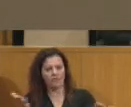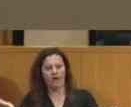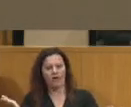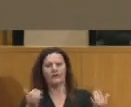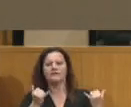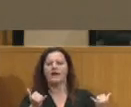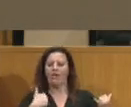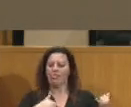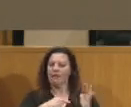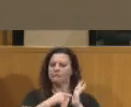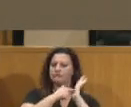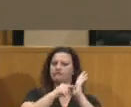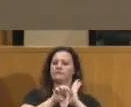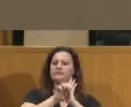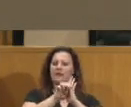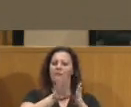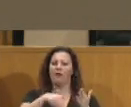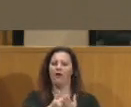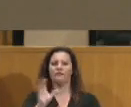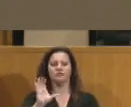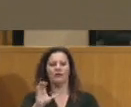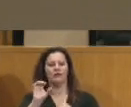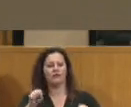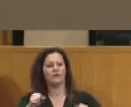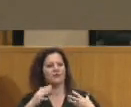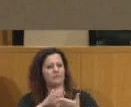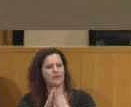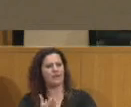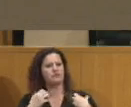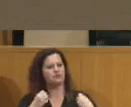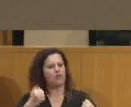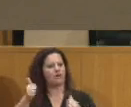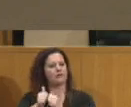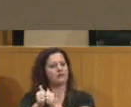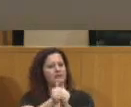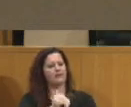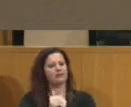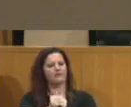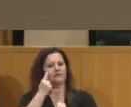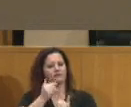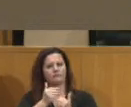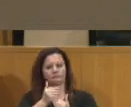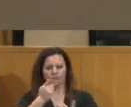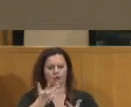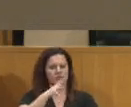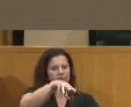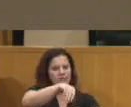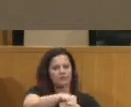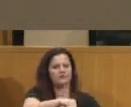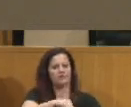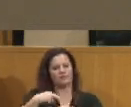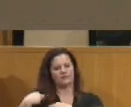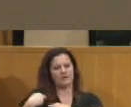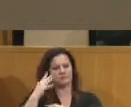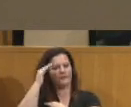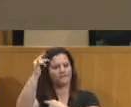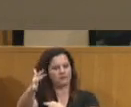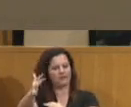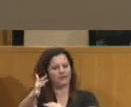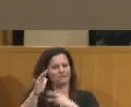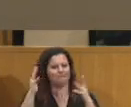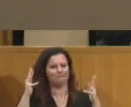to showcase our city on a national stage. These are no easy tasks. However, I continue to be